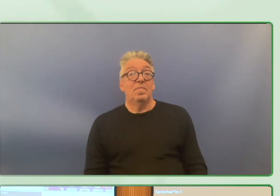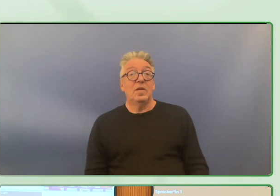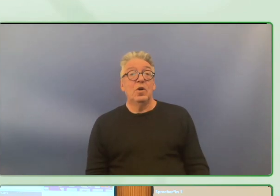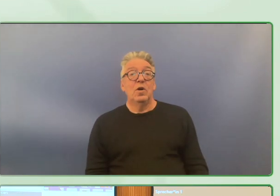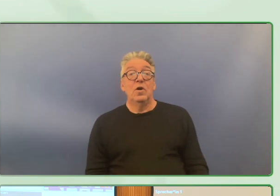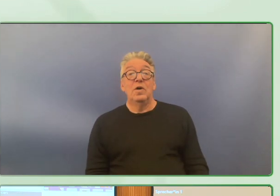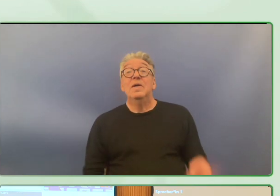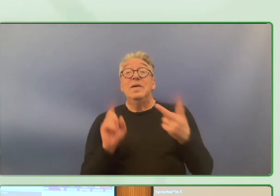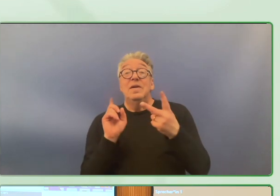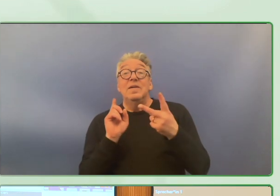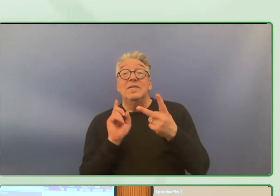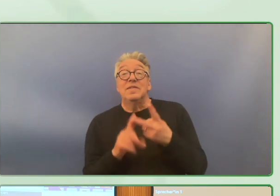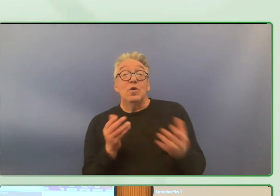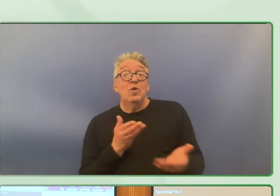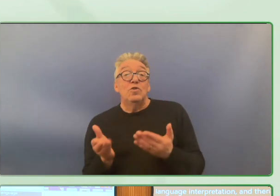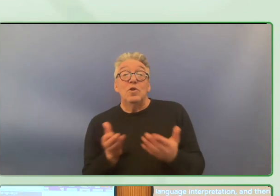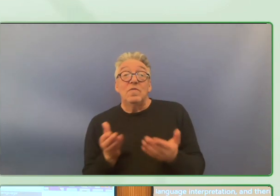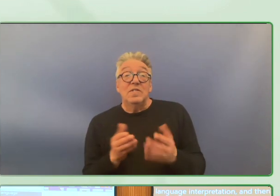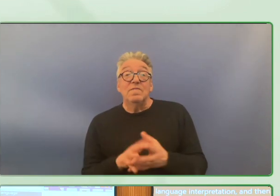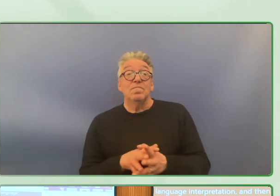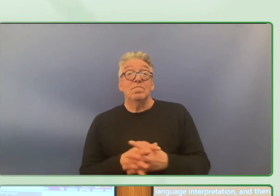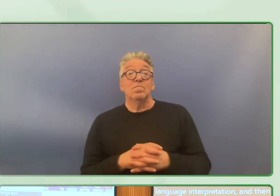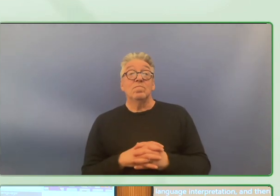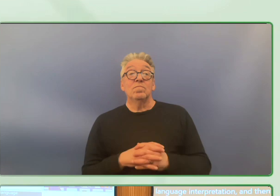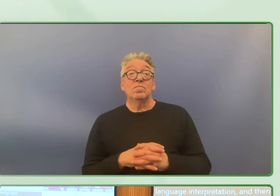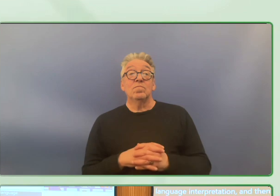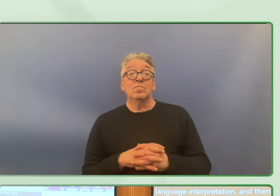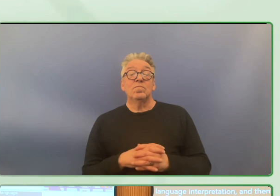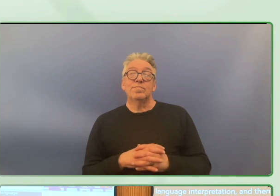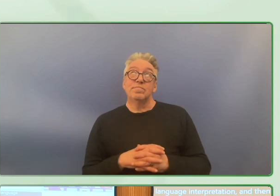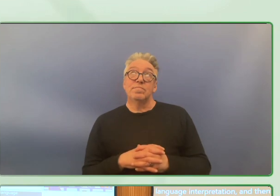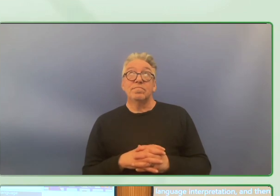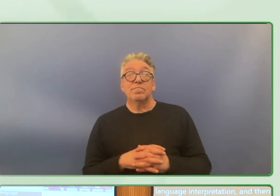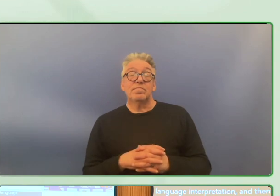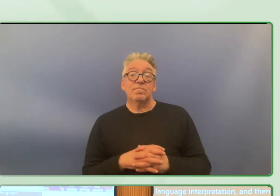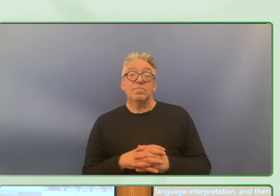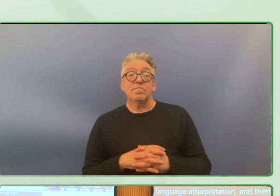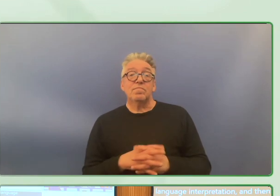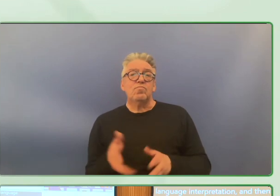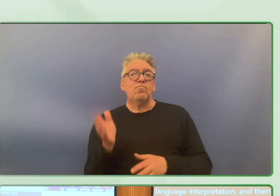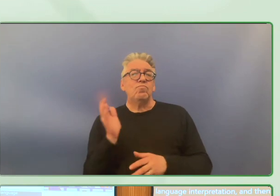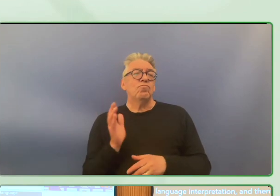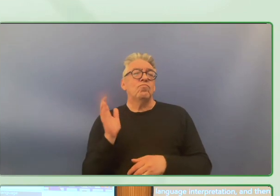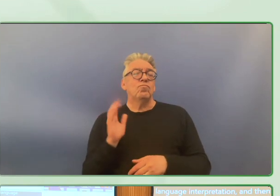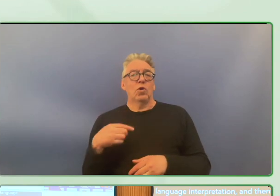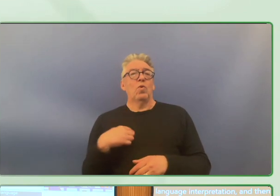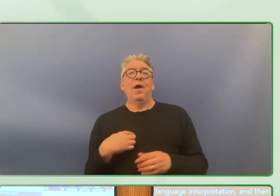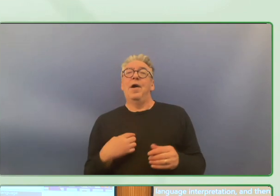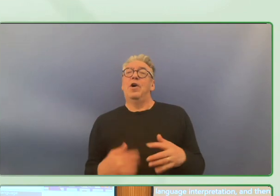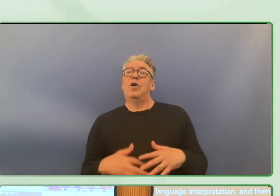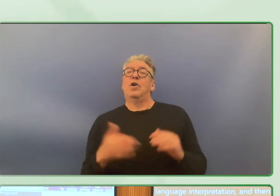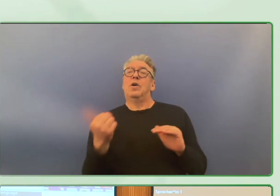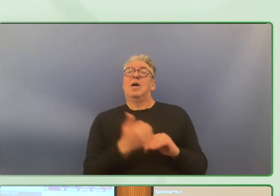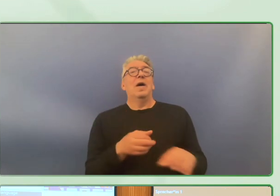service, because during when we worked and provided the interpretation in